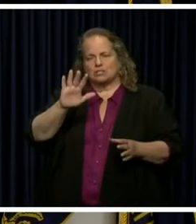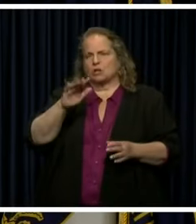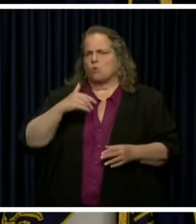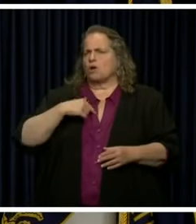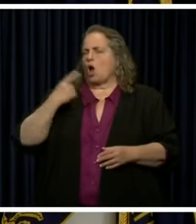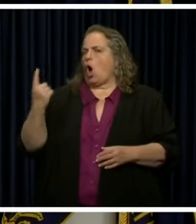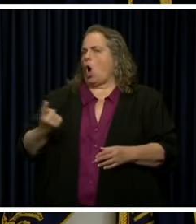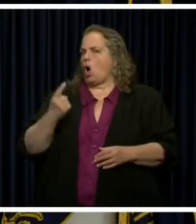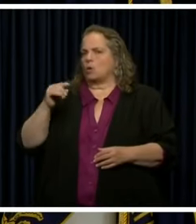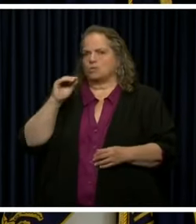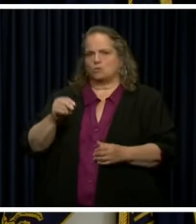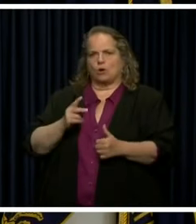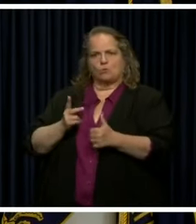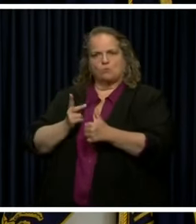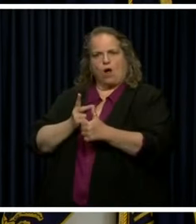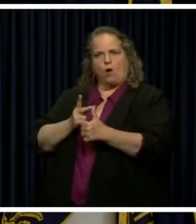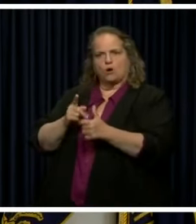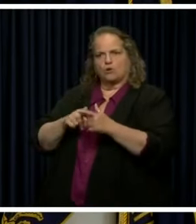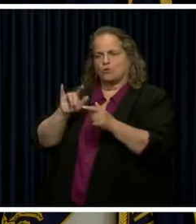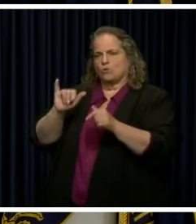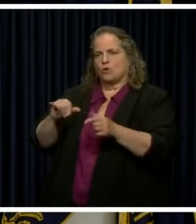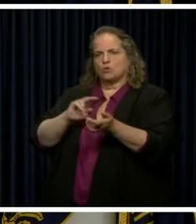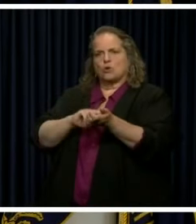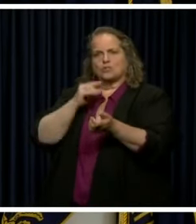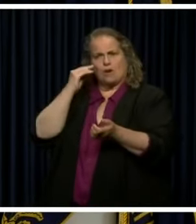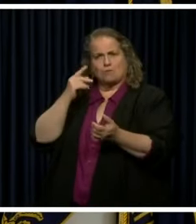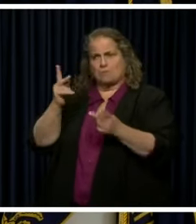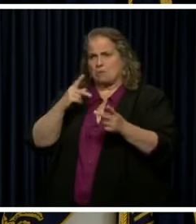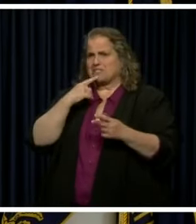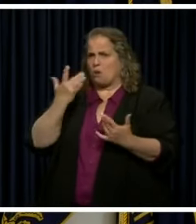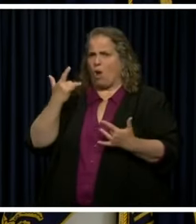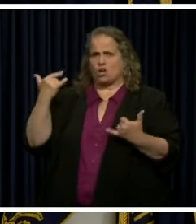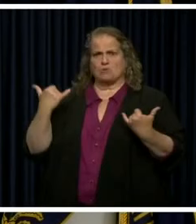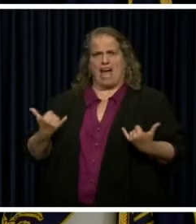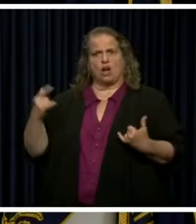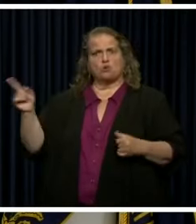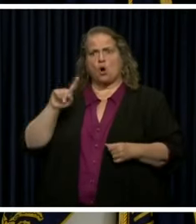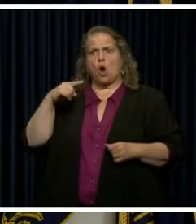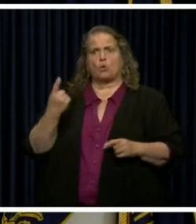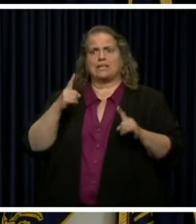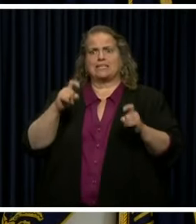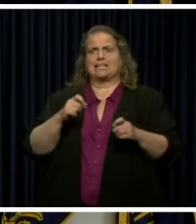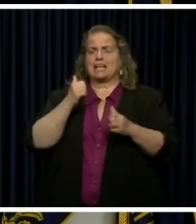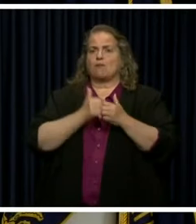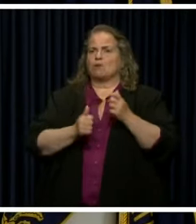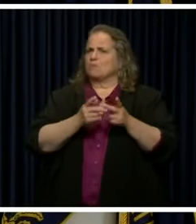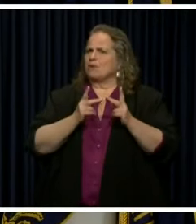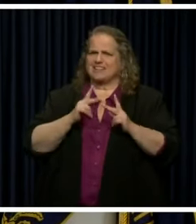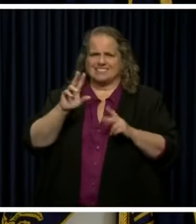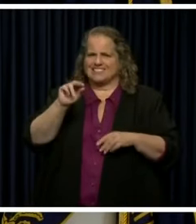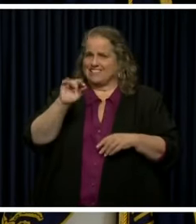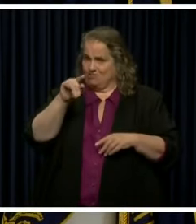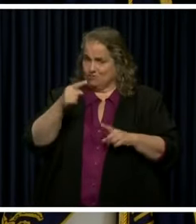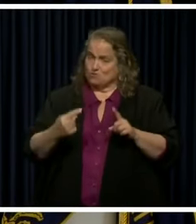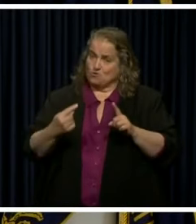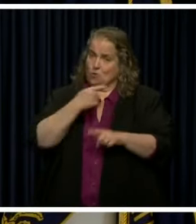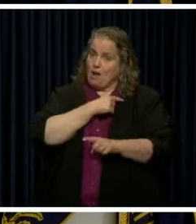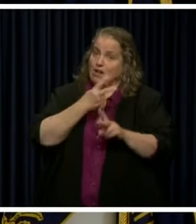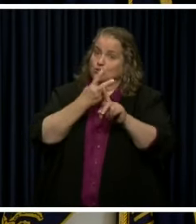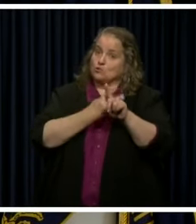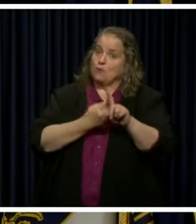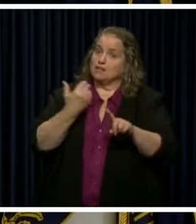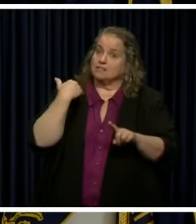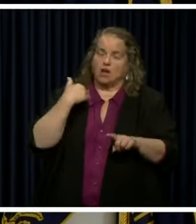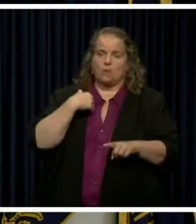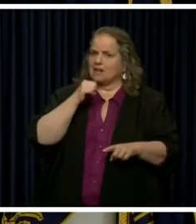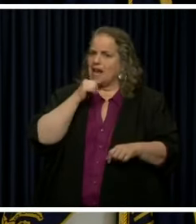facilities. And for those that say, why are we only now testing every facility? If you go back 2 months ago, we didn't have many